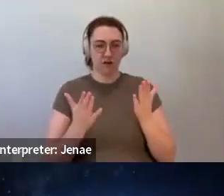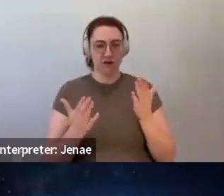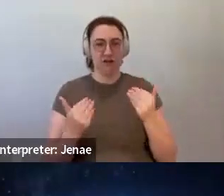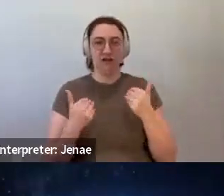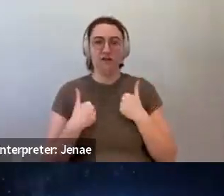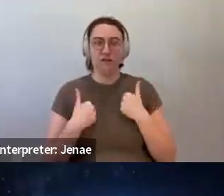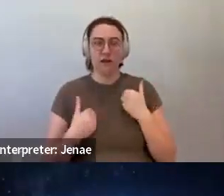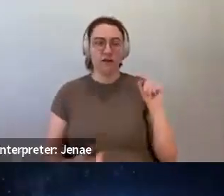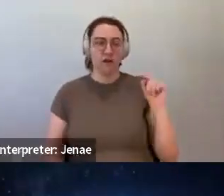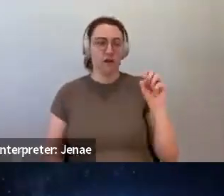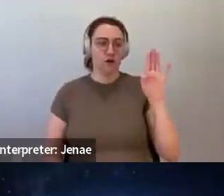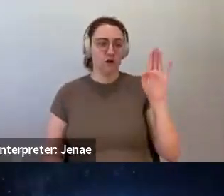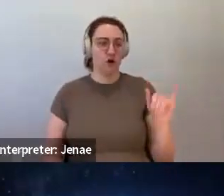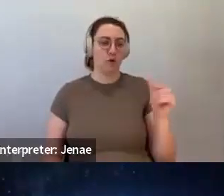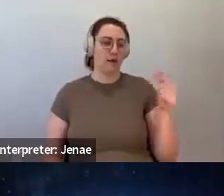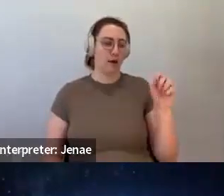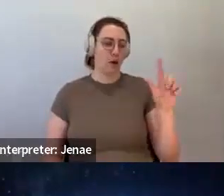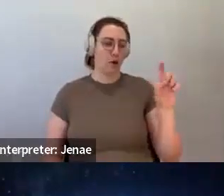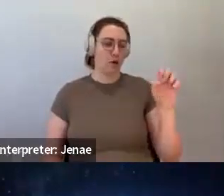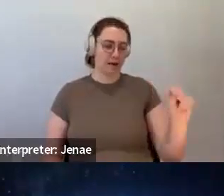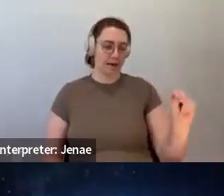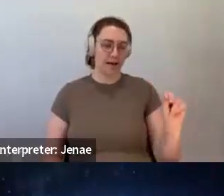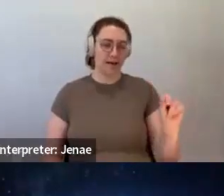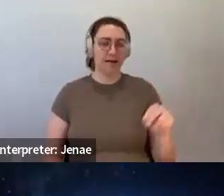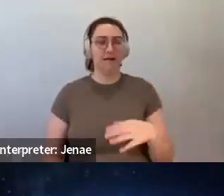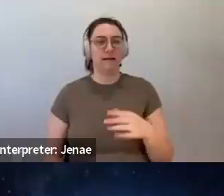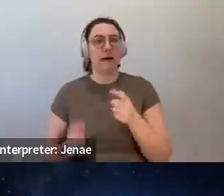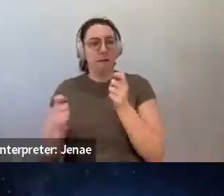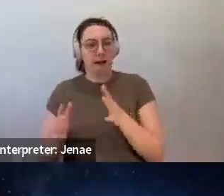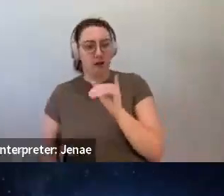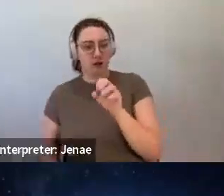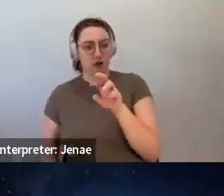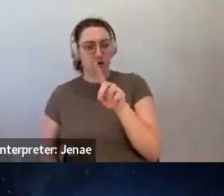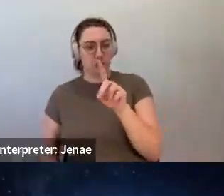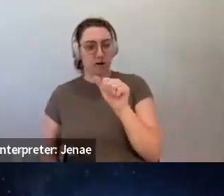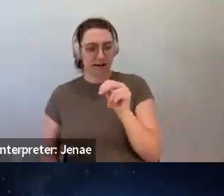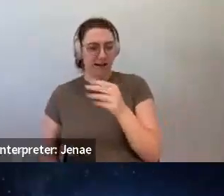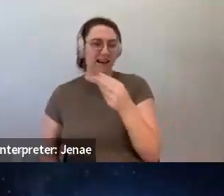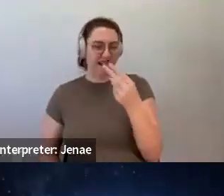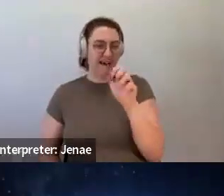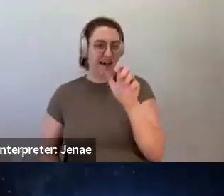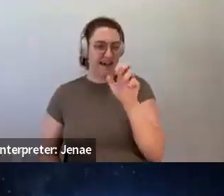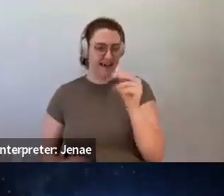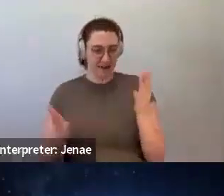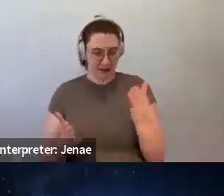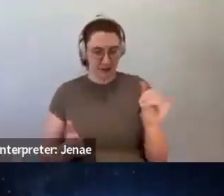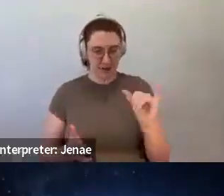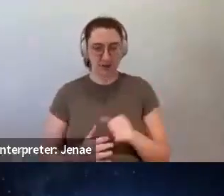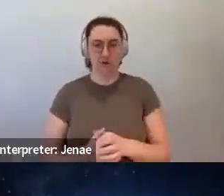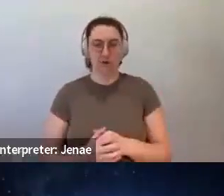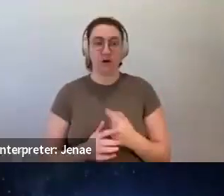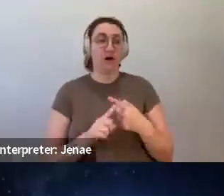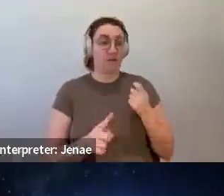have Toby Golden. Good morning. And our managers, Jordan and Helen, are on. Additionally, from